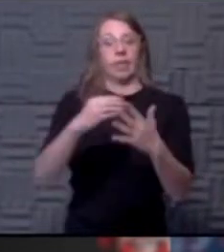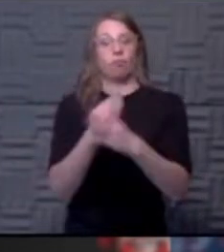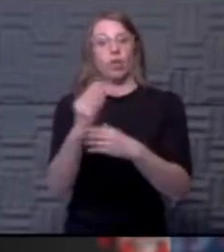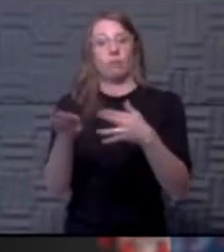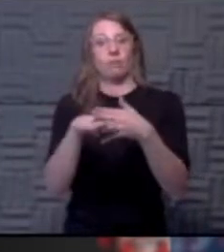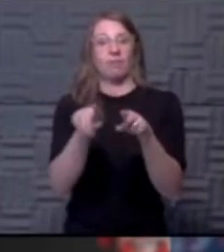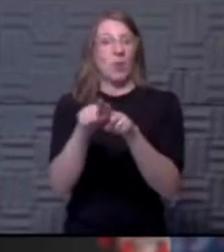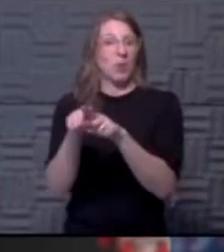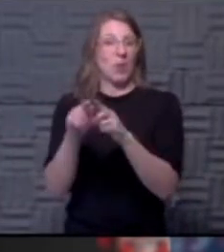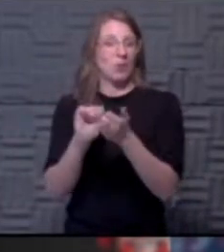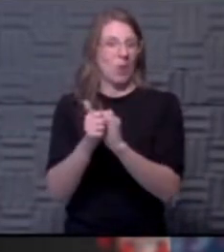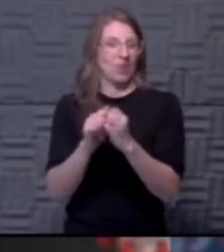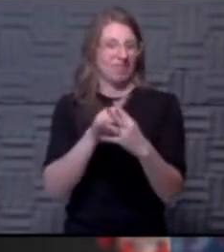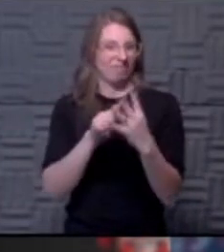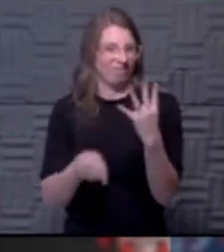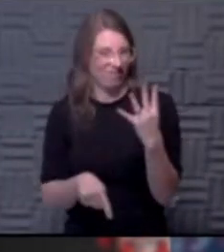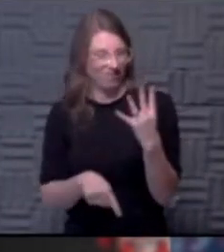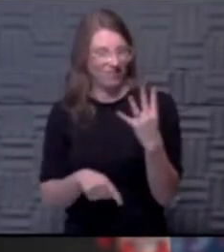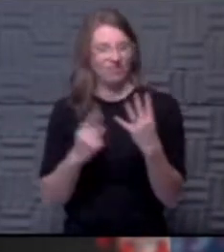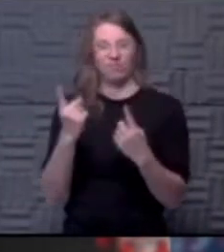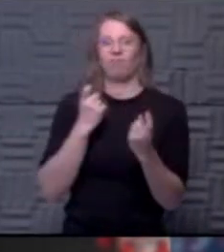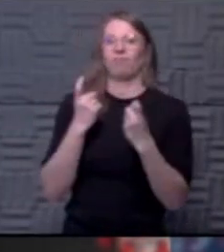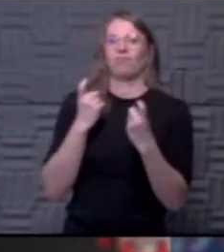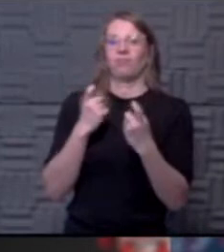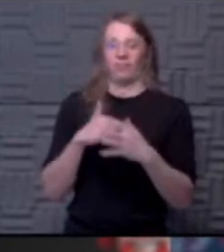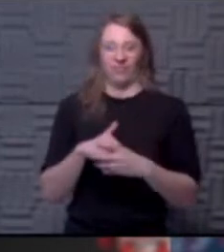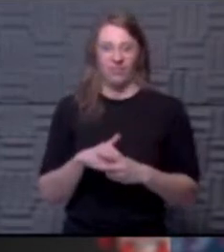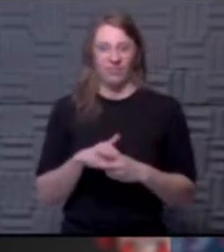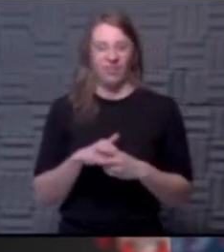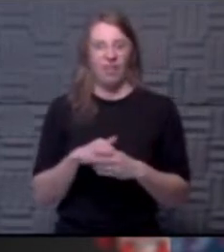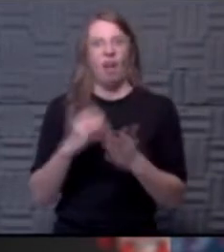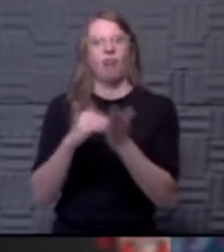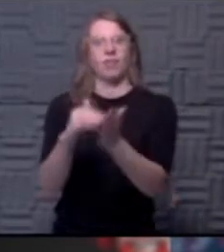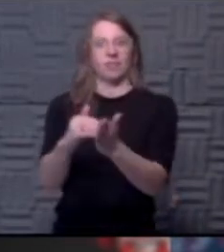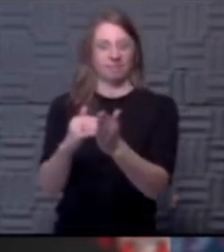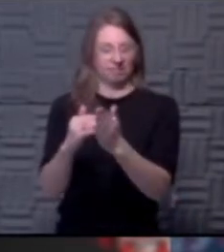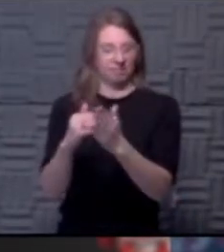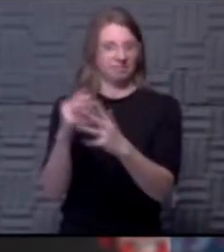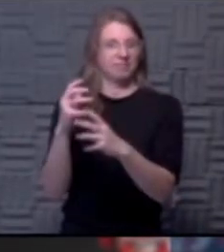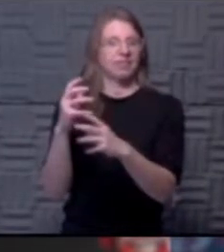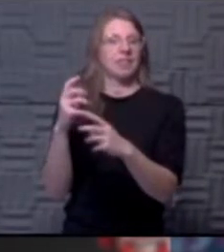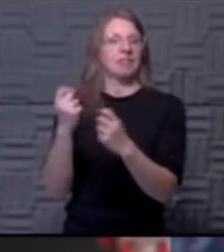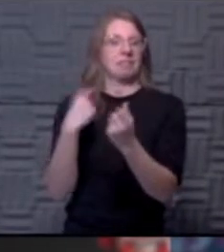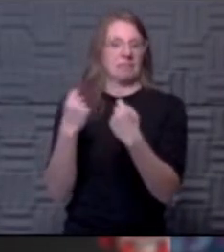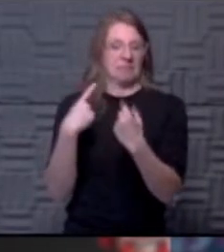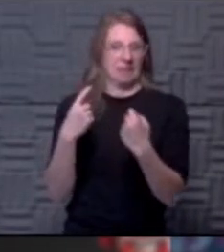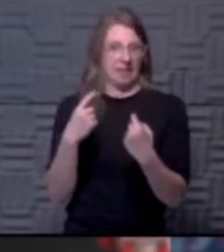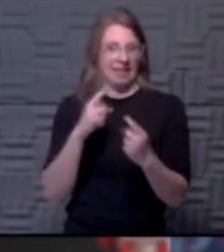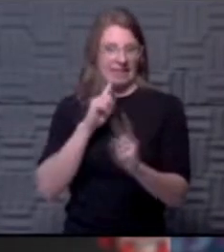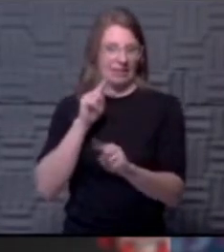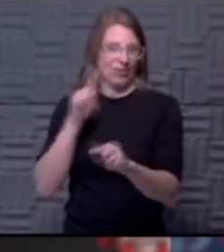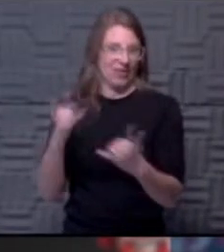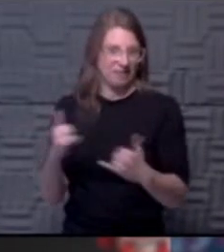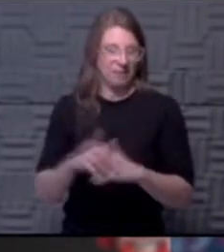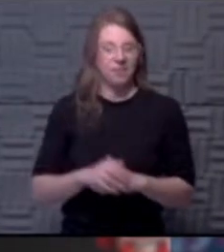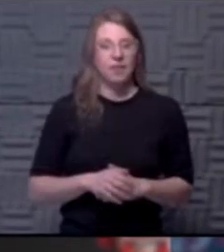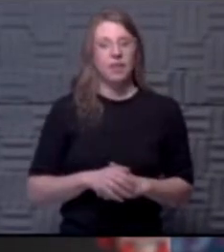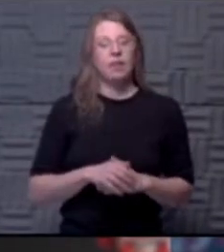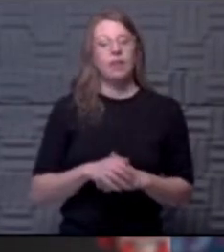and sports, as all of those questions are frequent for us all now, and they'll share